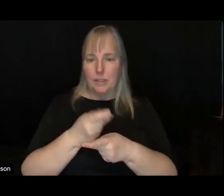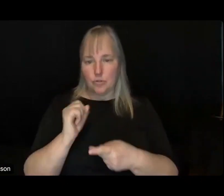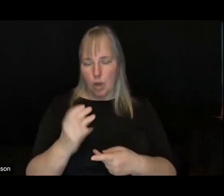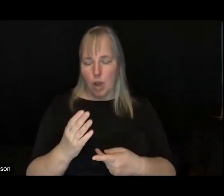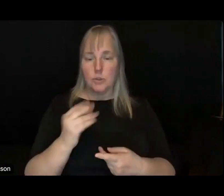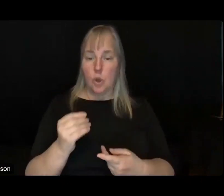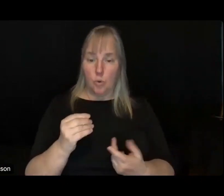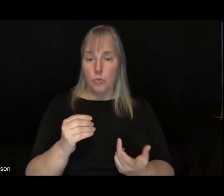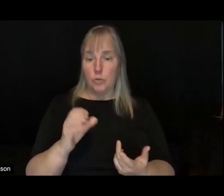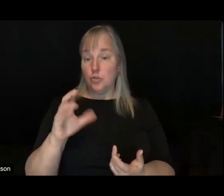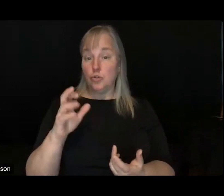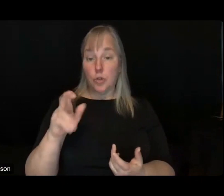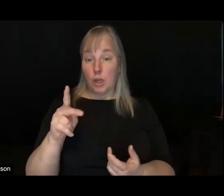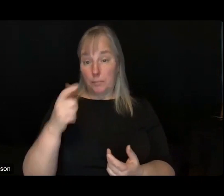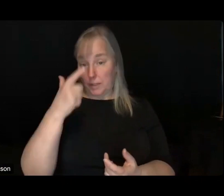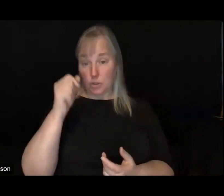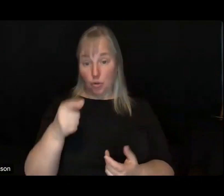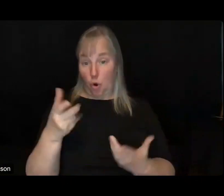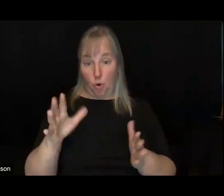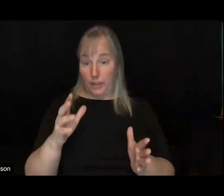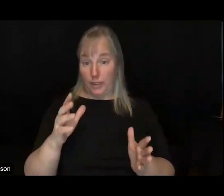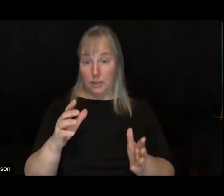we'll.